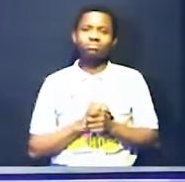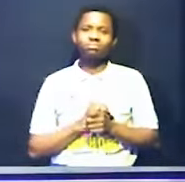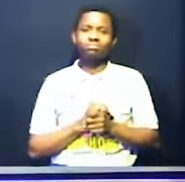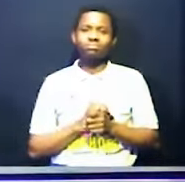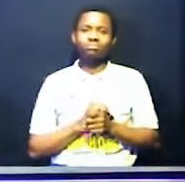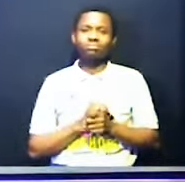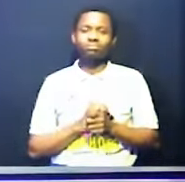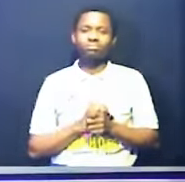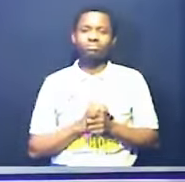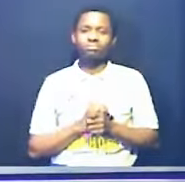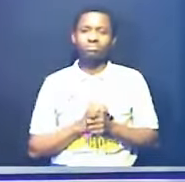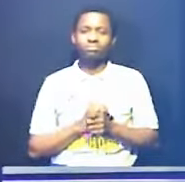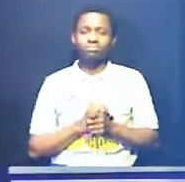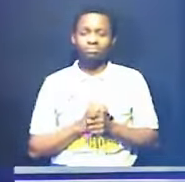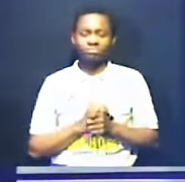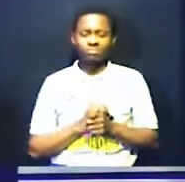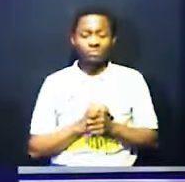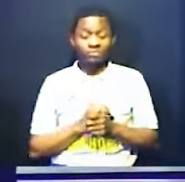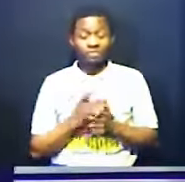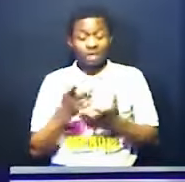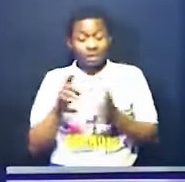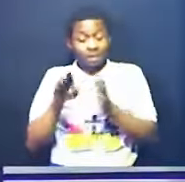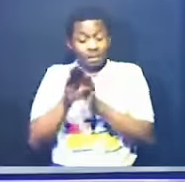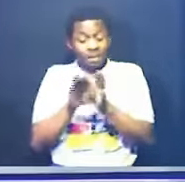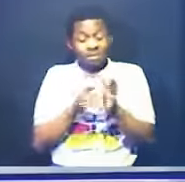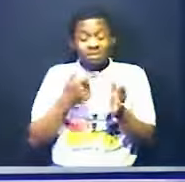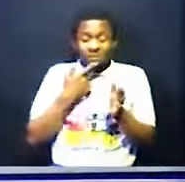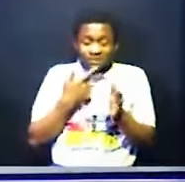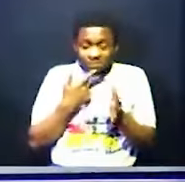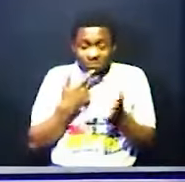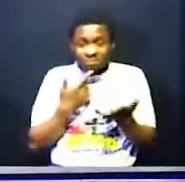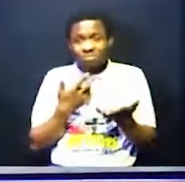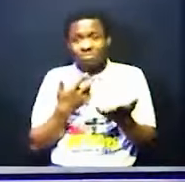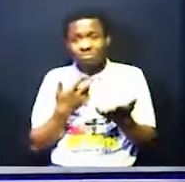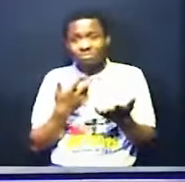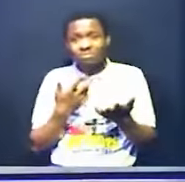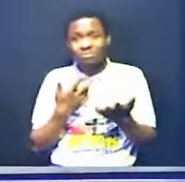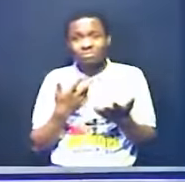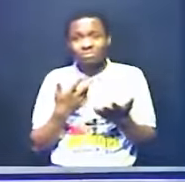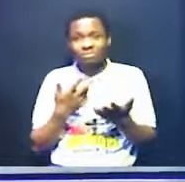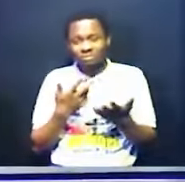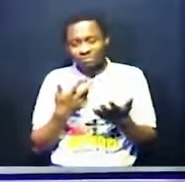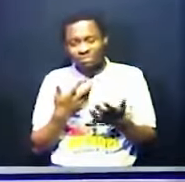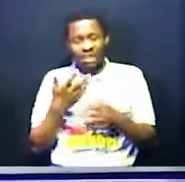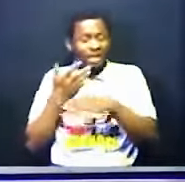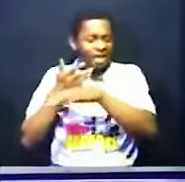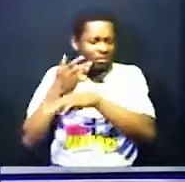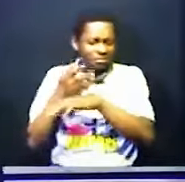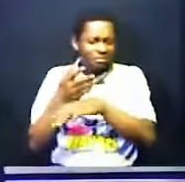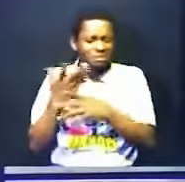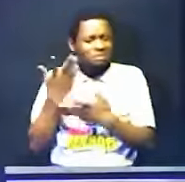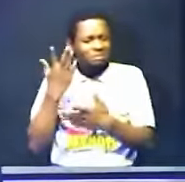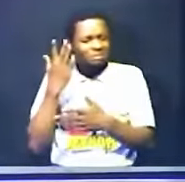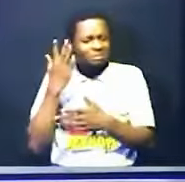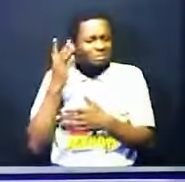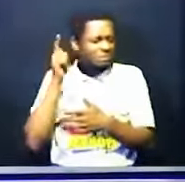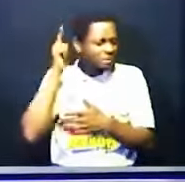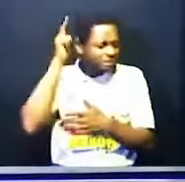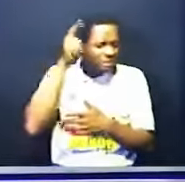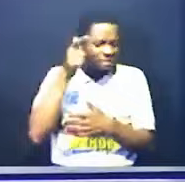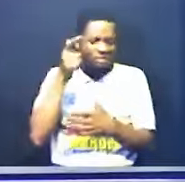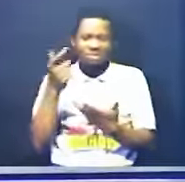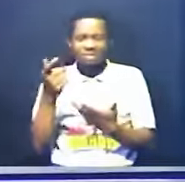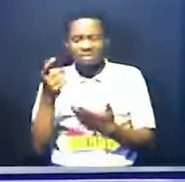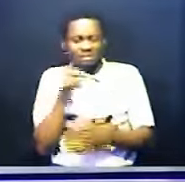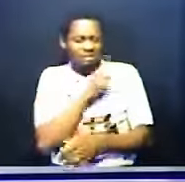the scripture records that after a while, the king's heart longed for Absalom. He wanted to go to